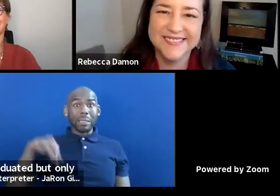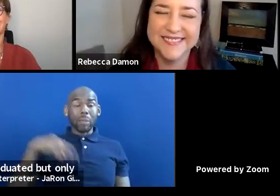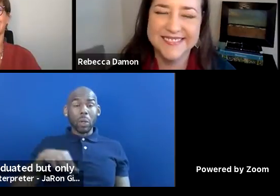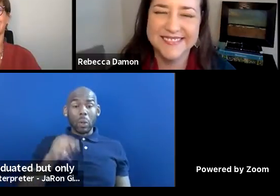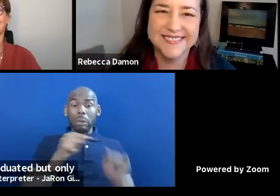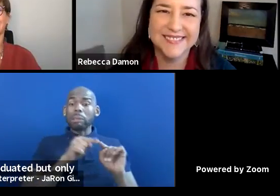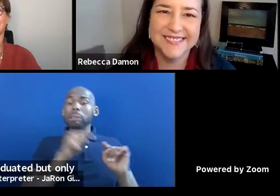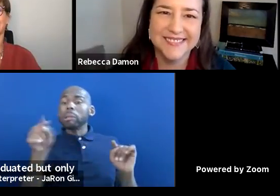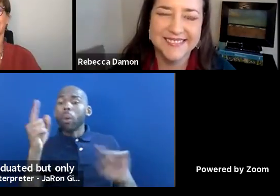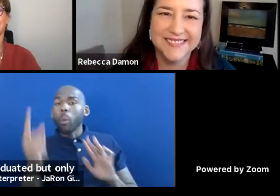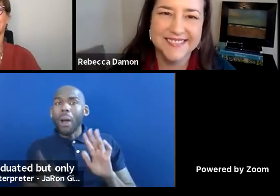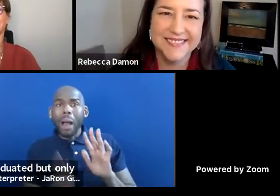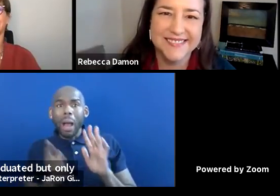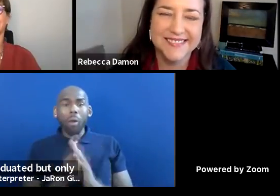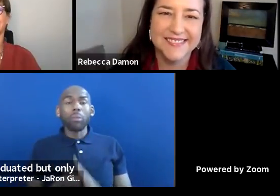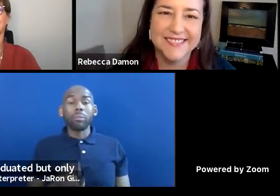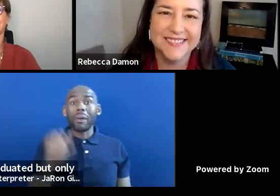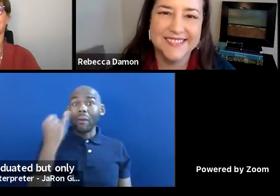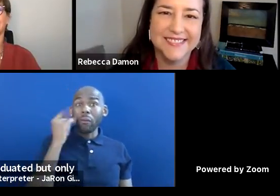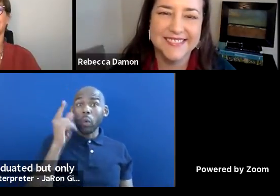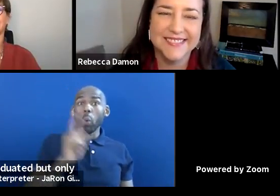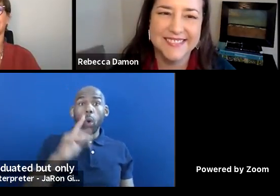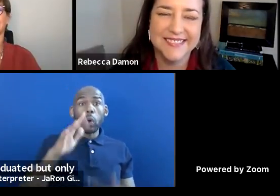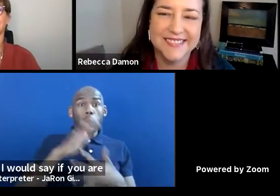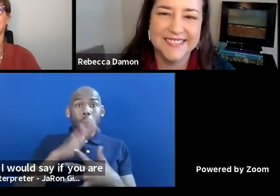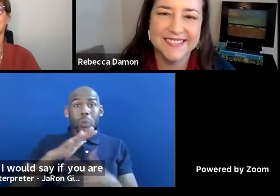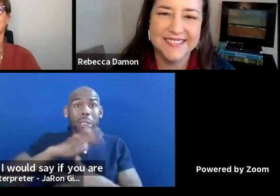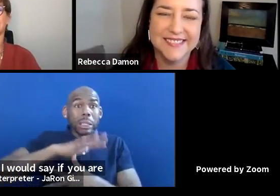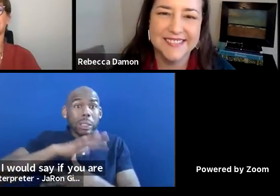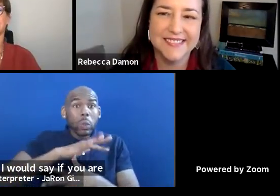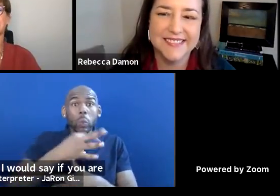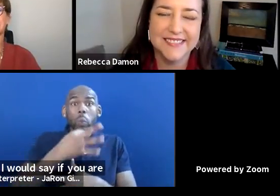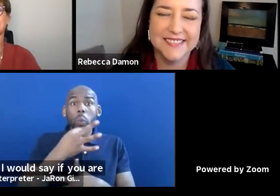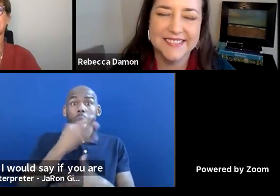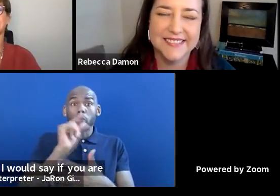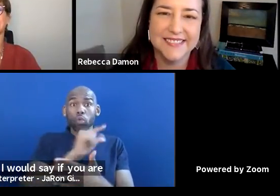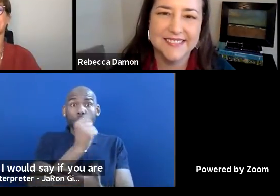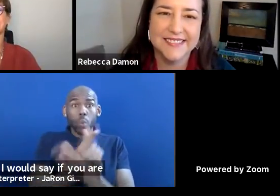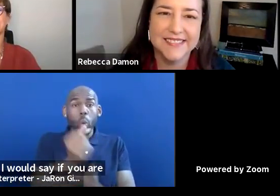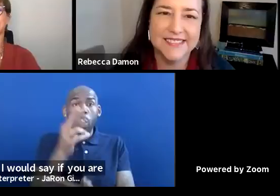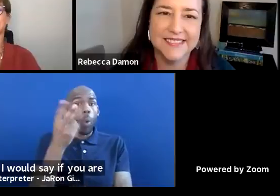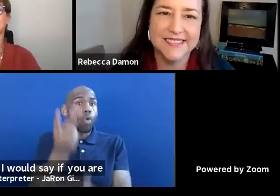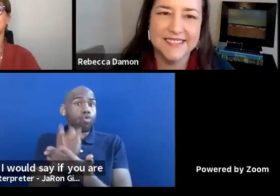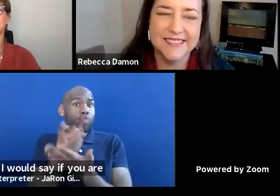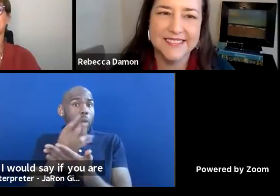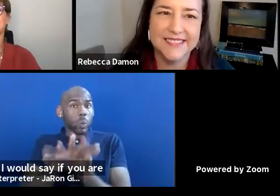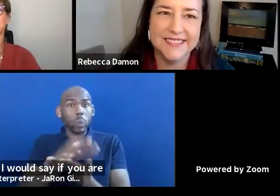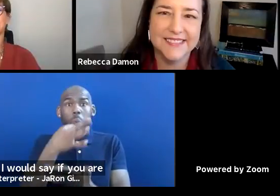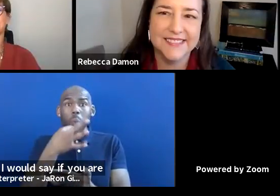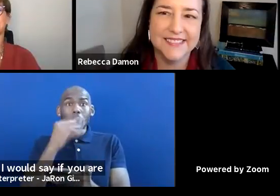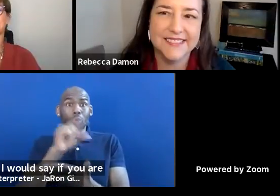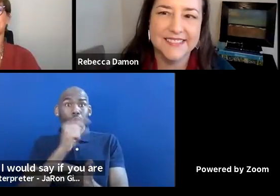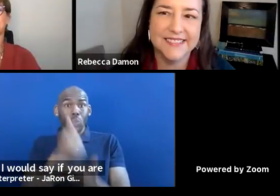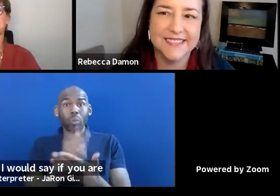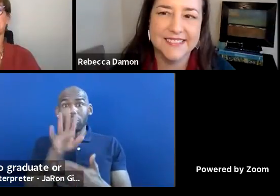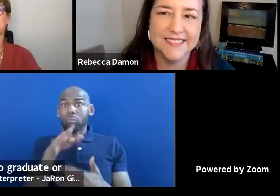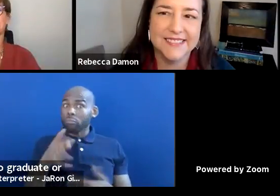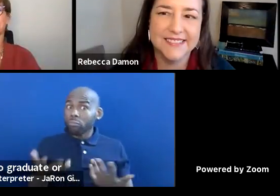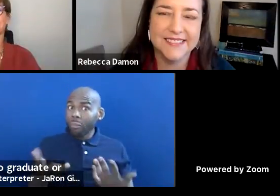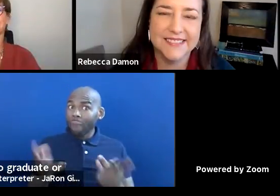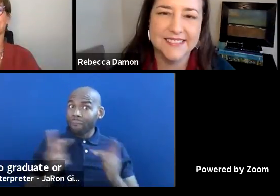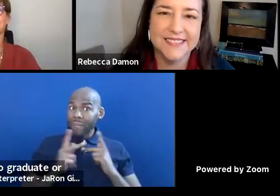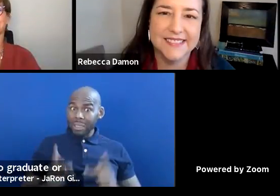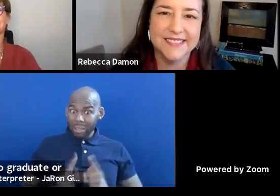you are a junior or a senior about to graduate, or in grad school about to graduate, physically take out a piece